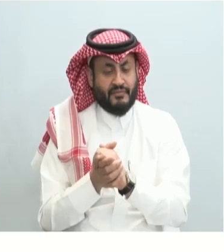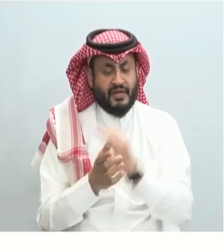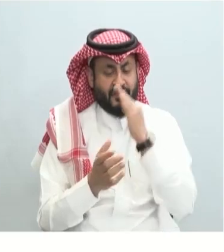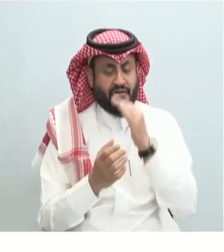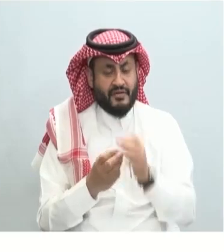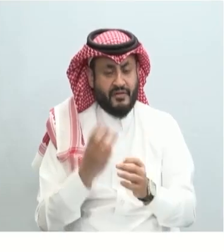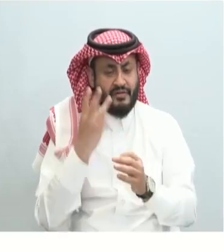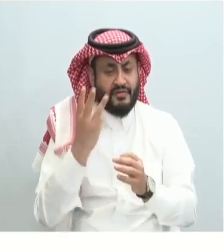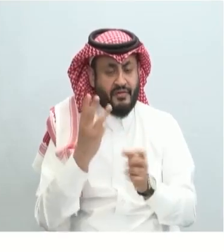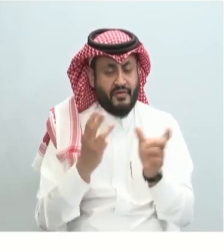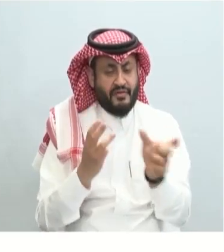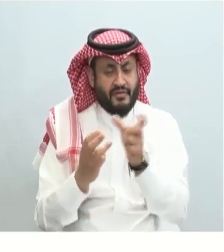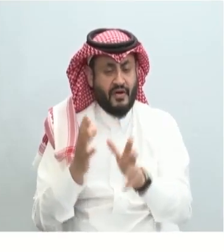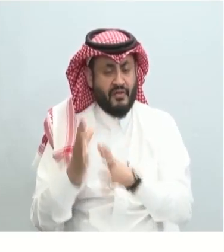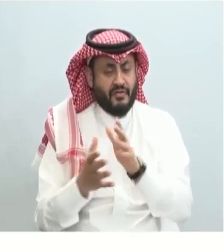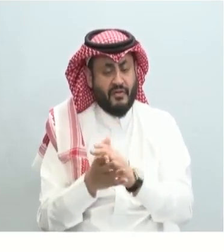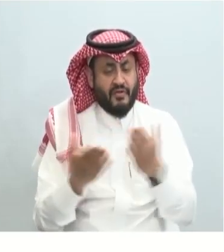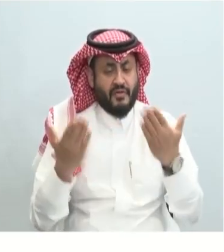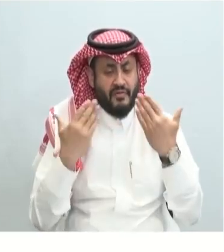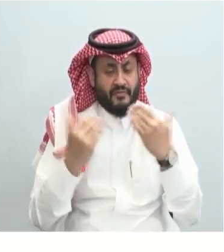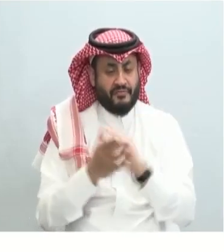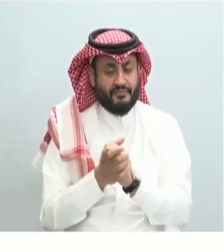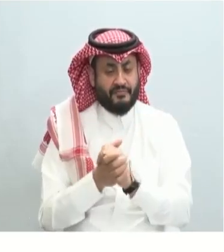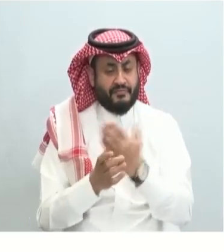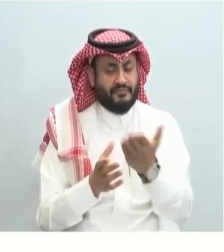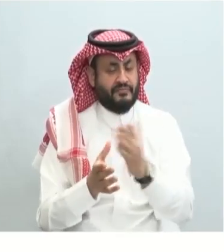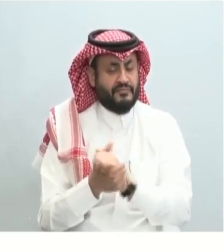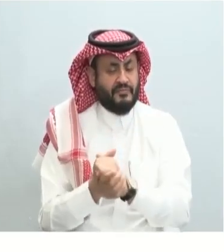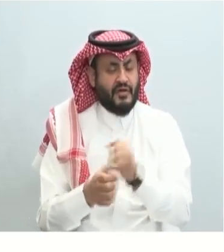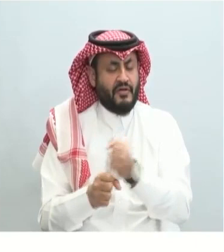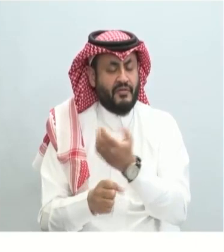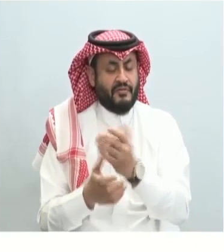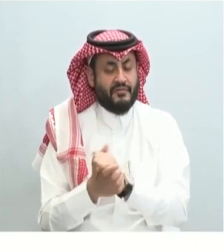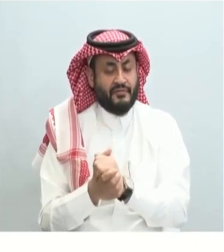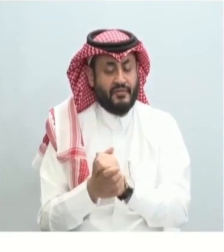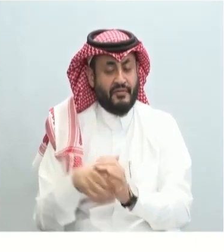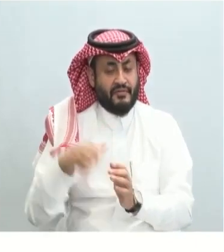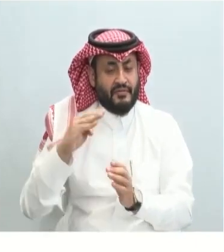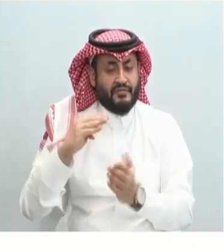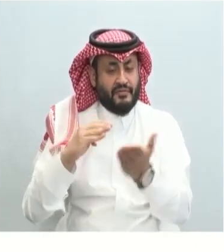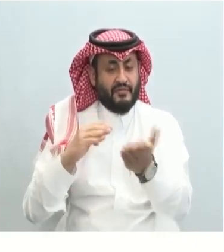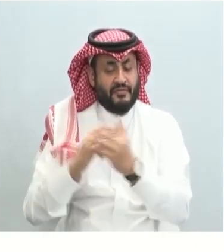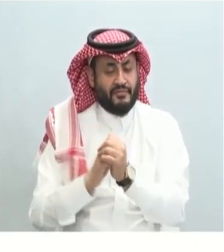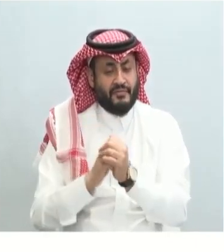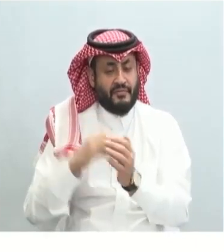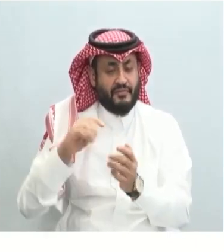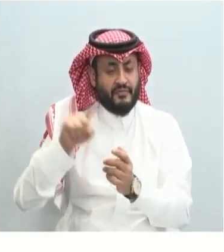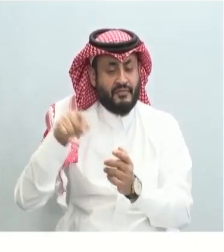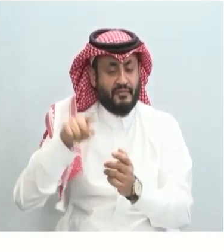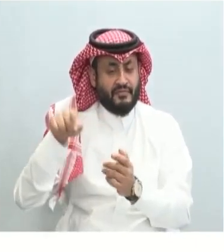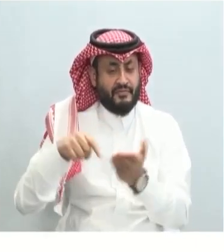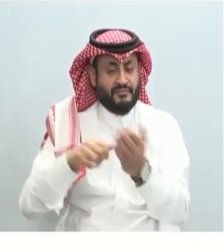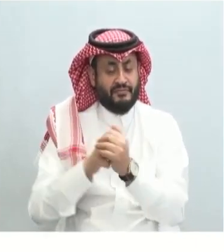least three sentences about weather. So what we did here, we did answer one question with this lesson, which